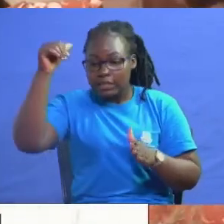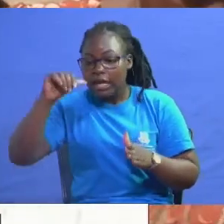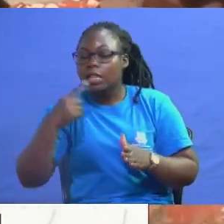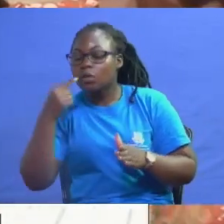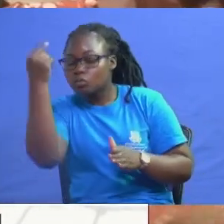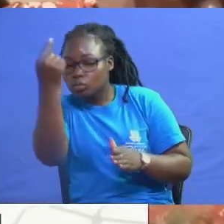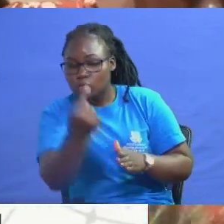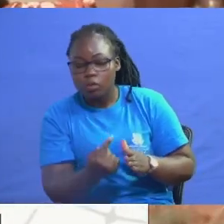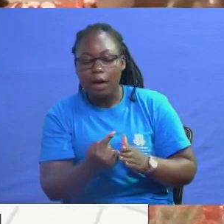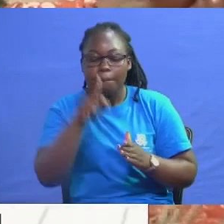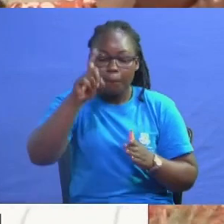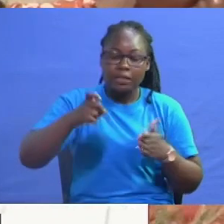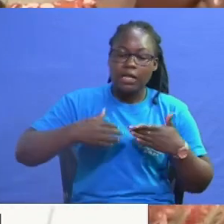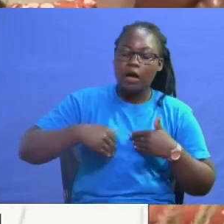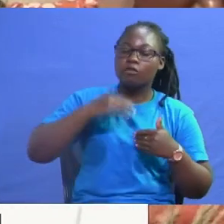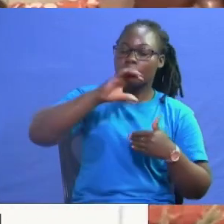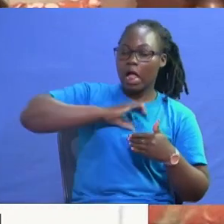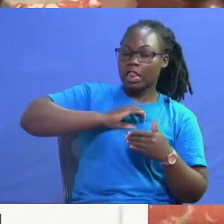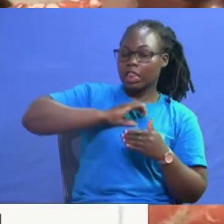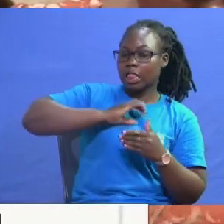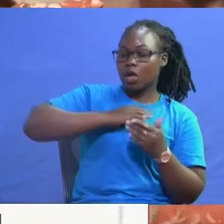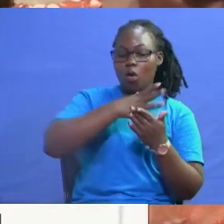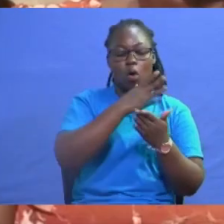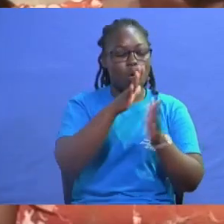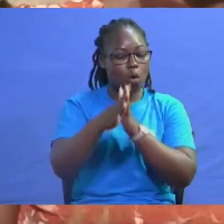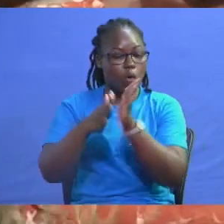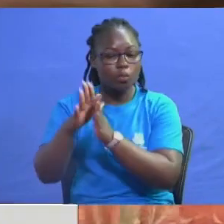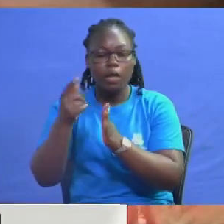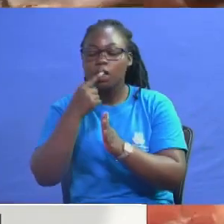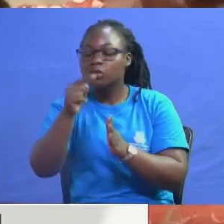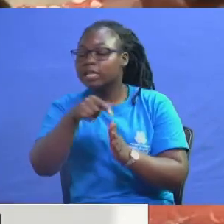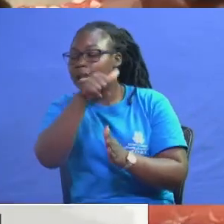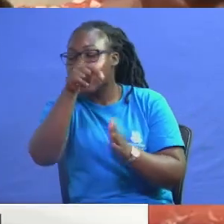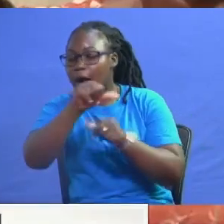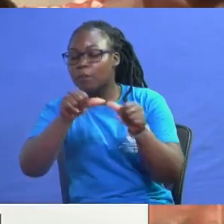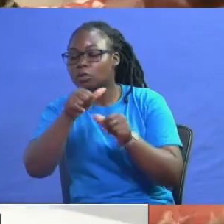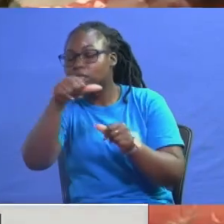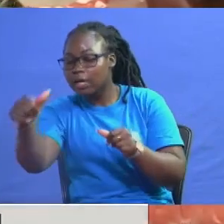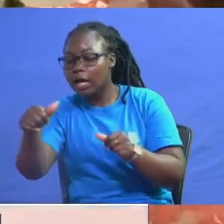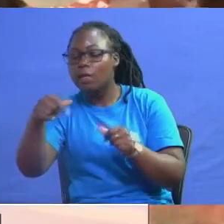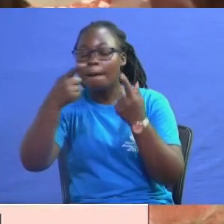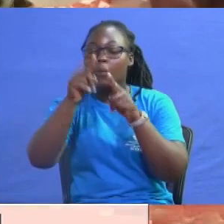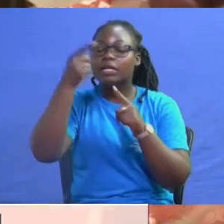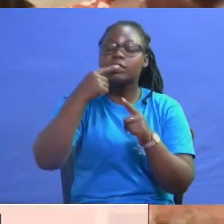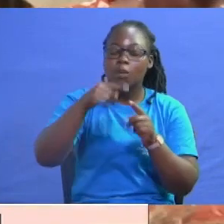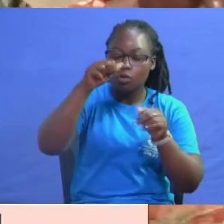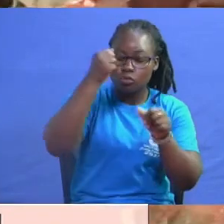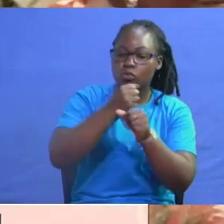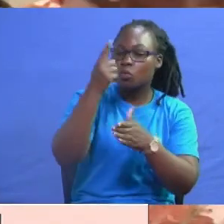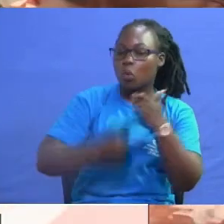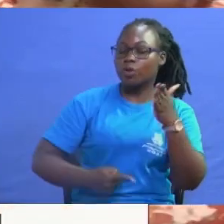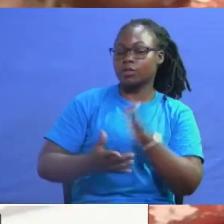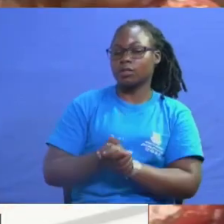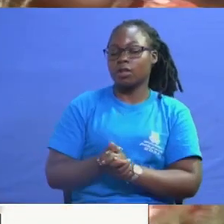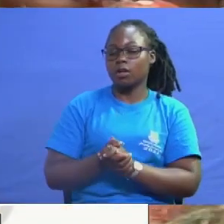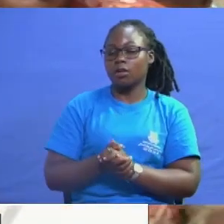akuwa naongea maneno nini? Yake. Munamuliza wewe acha kutumia maneno ya ule mwingine, tuambie wewe unatufanyia nini? Sindio?